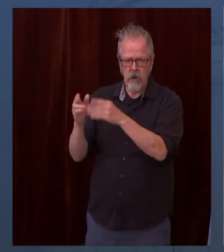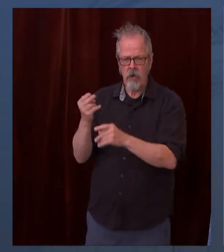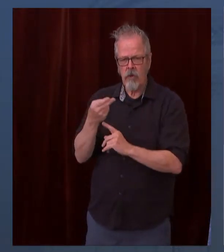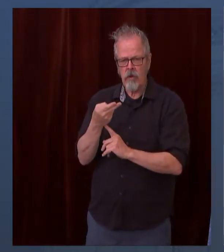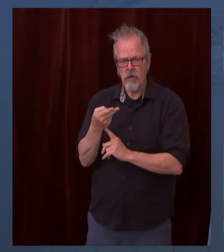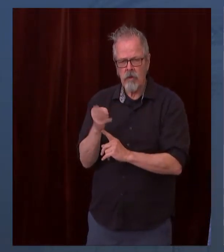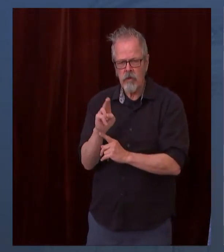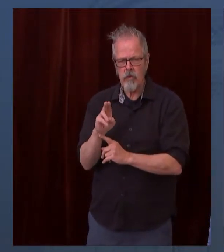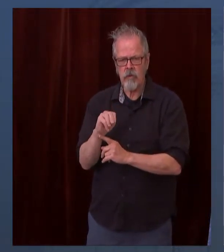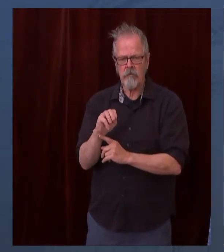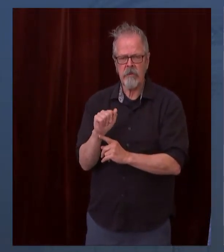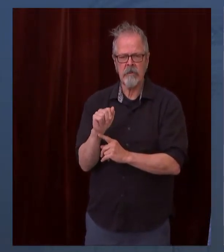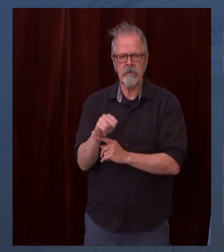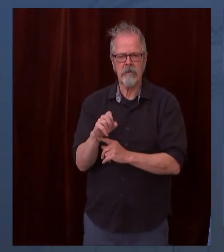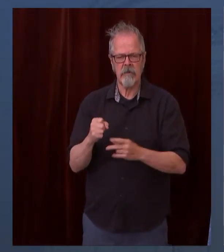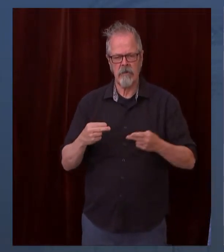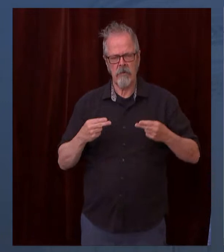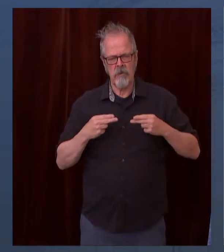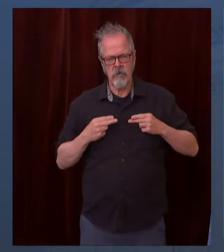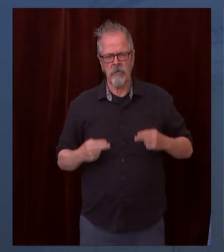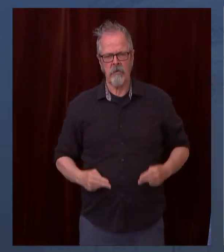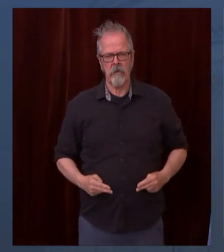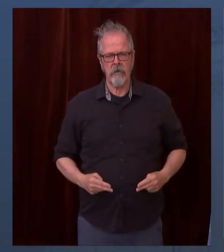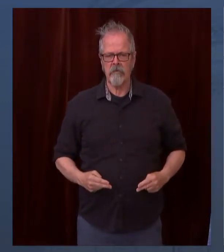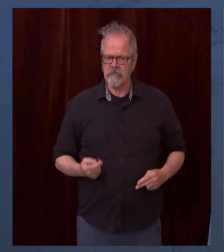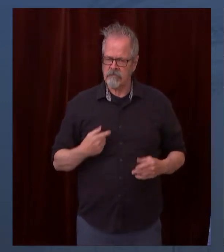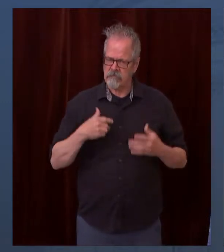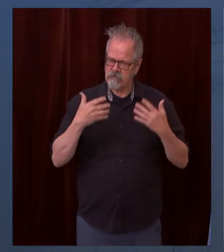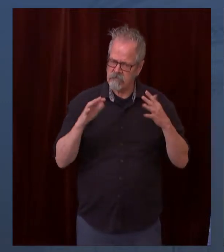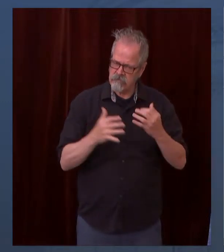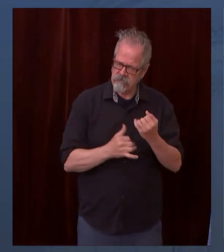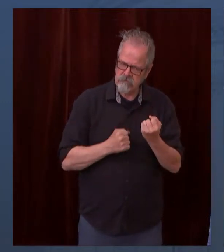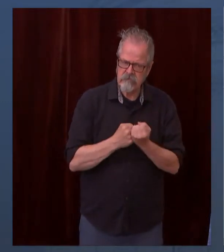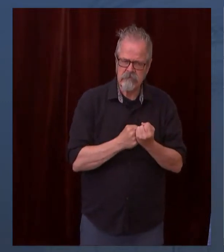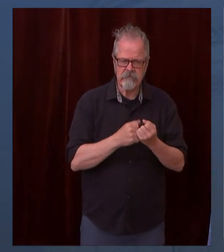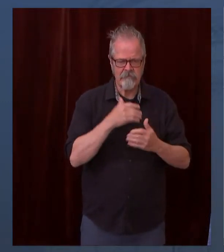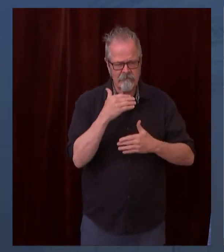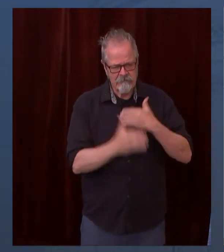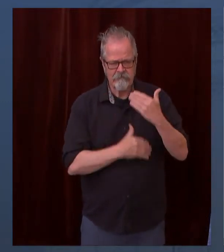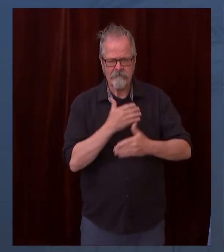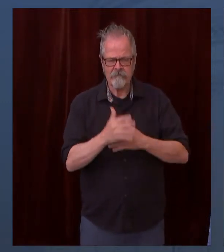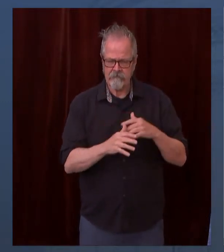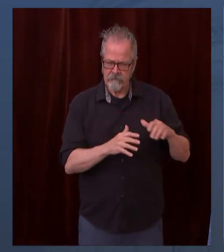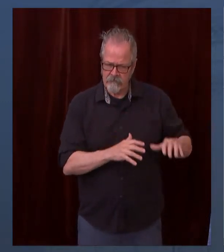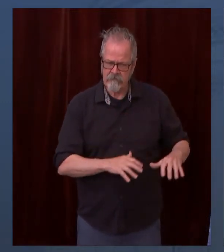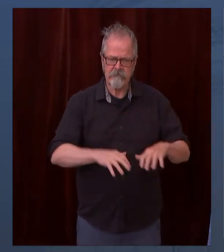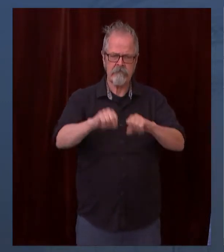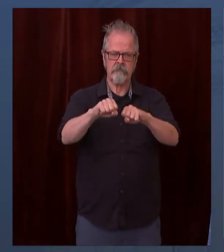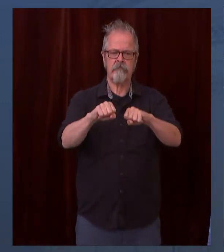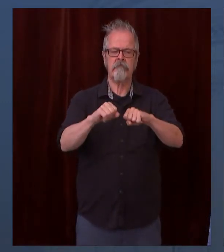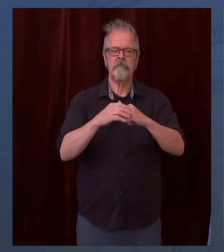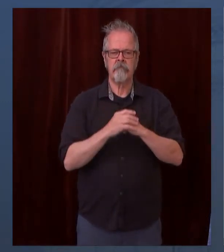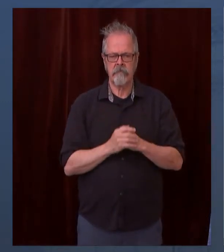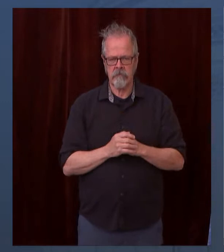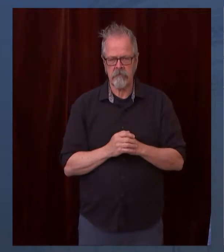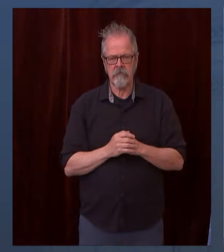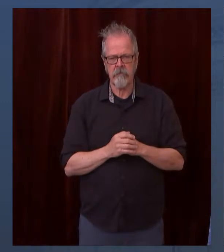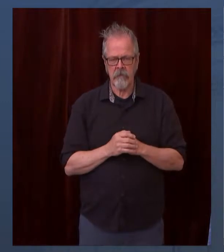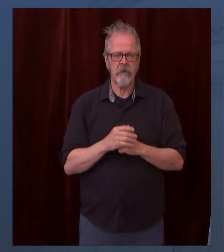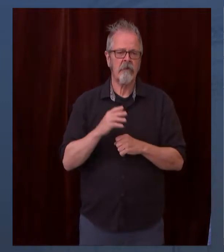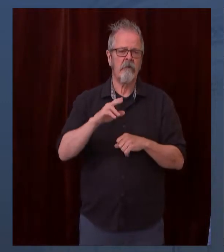team have moved so far. As you know, there are things we are all concerned with. Health